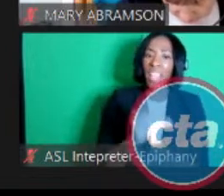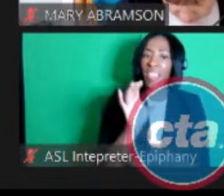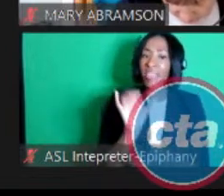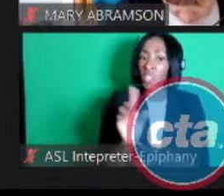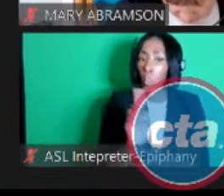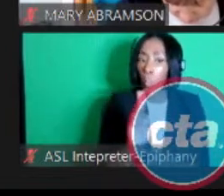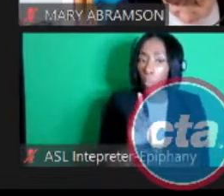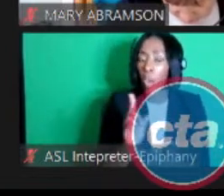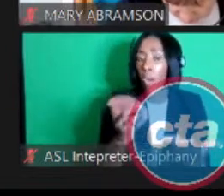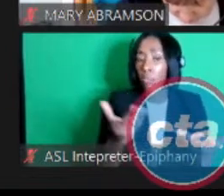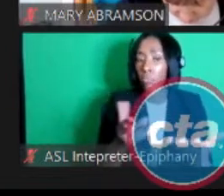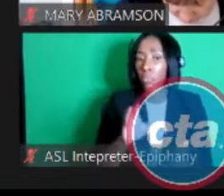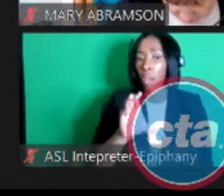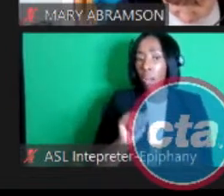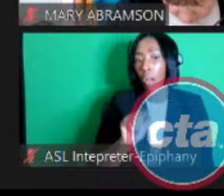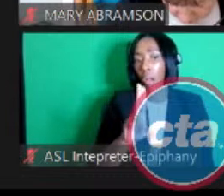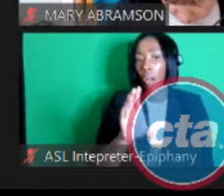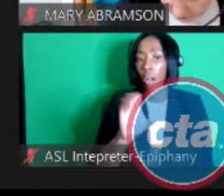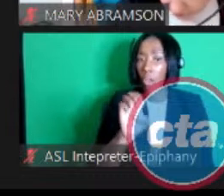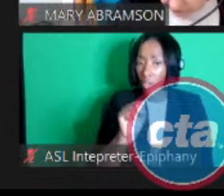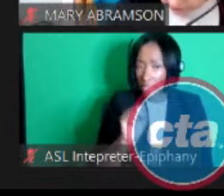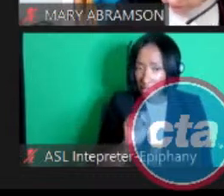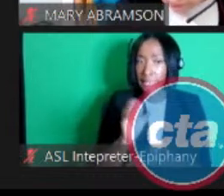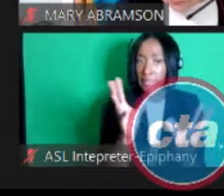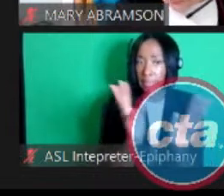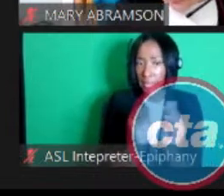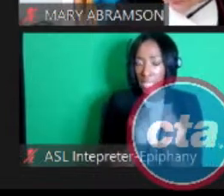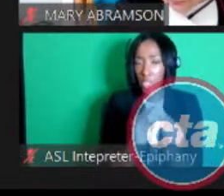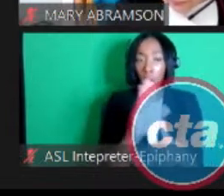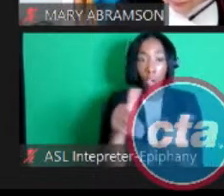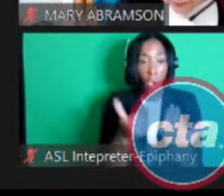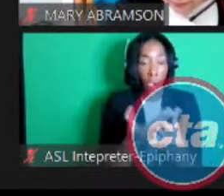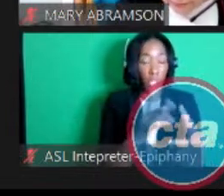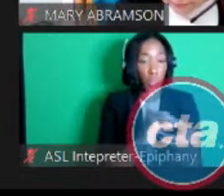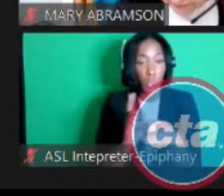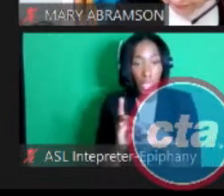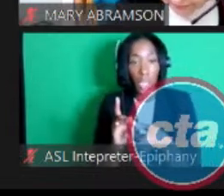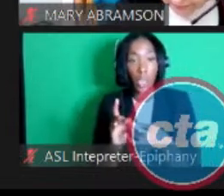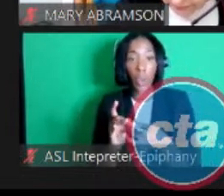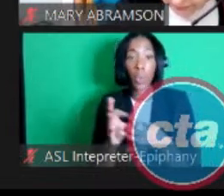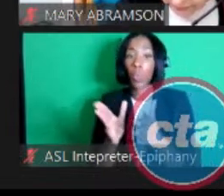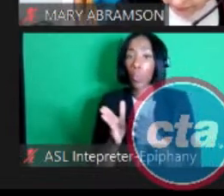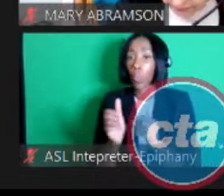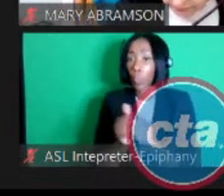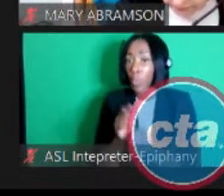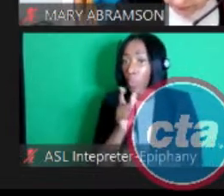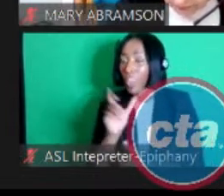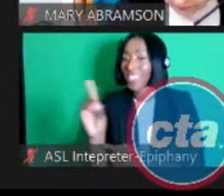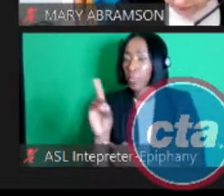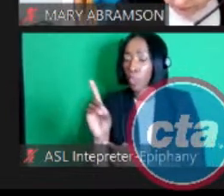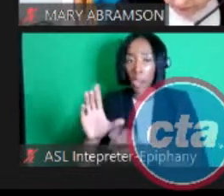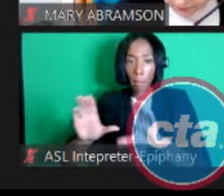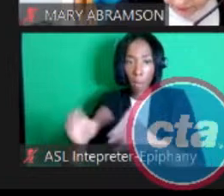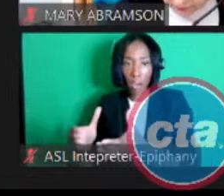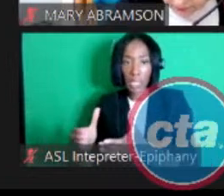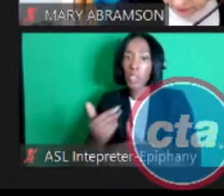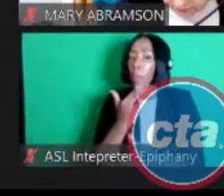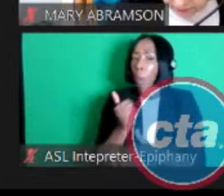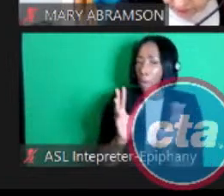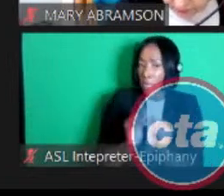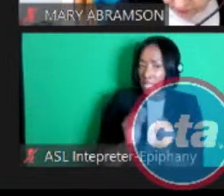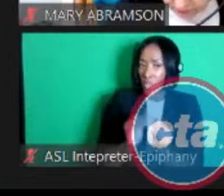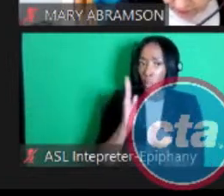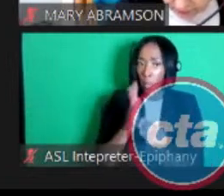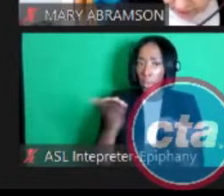meetings will take place. All of the caucuses that are associated with the Democratic Party will be taking place. The small meetings, there also will be